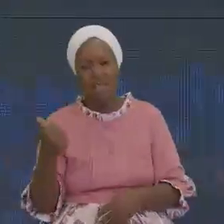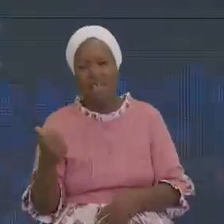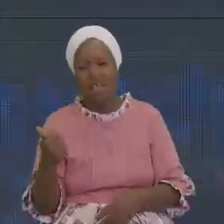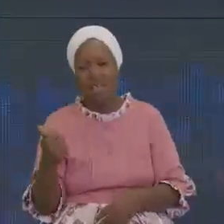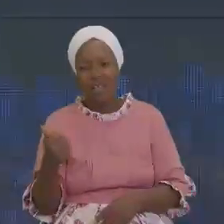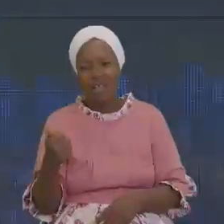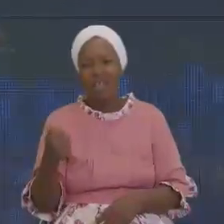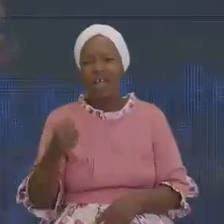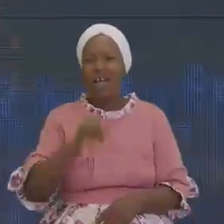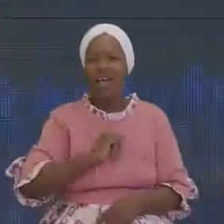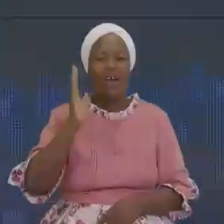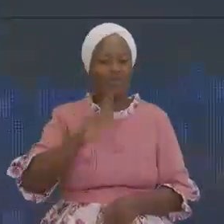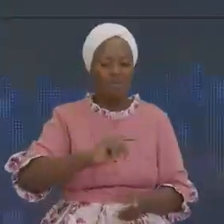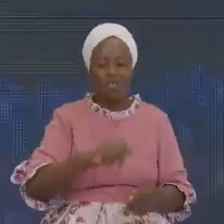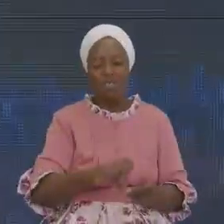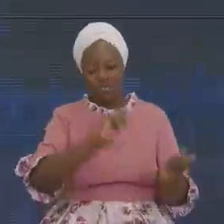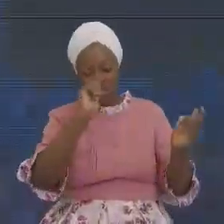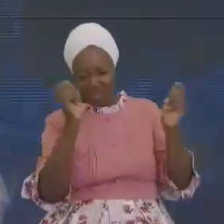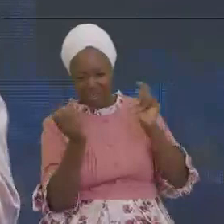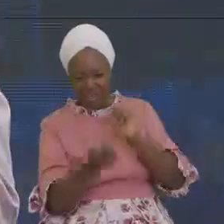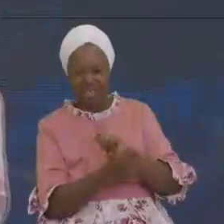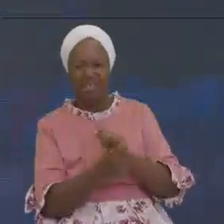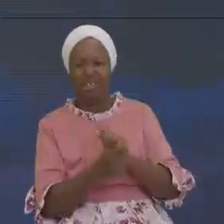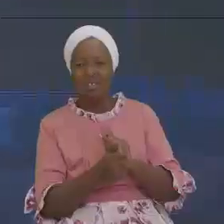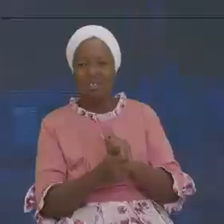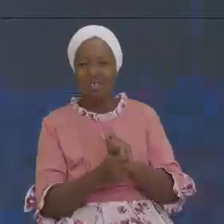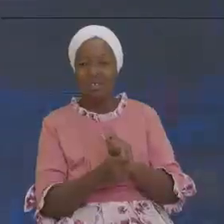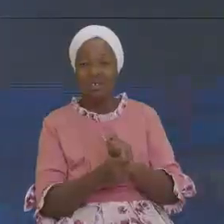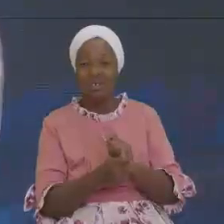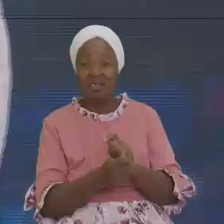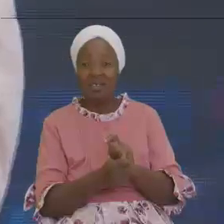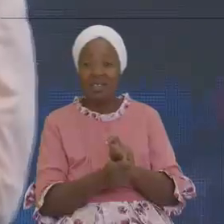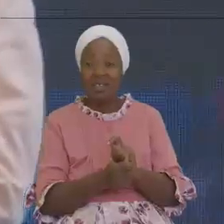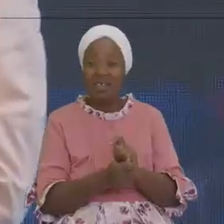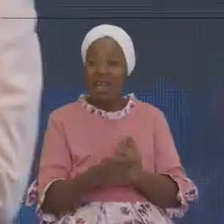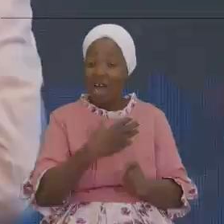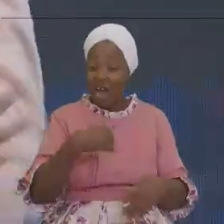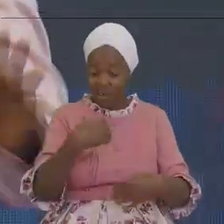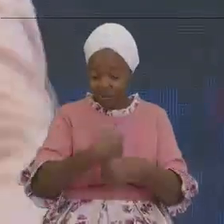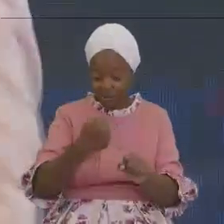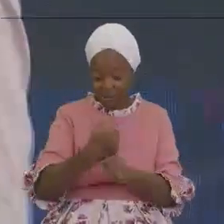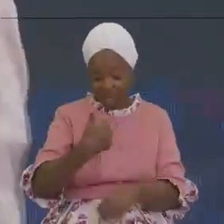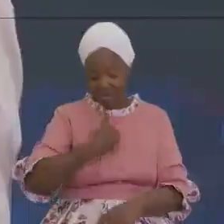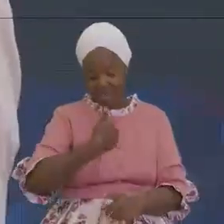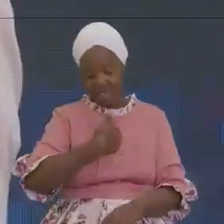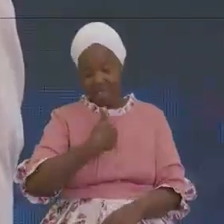I'll turn over a new leaf, I'll make myself